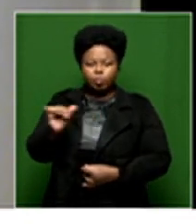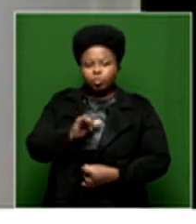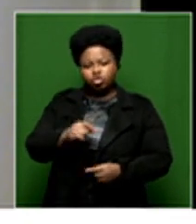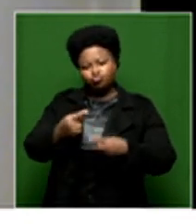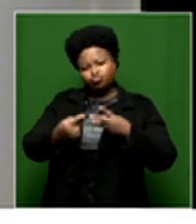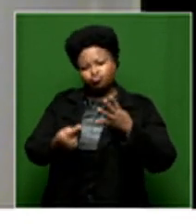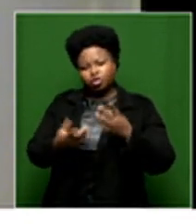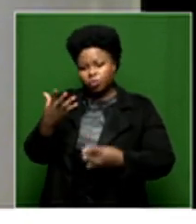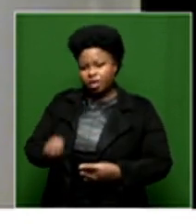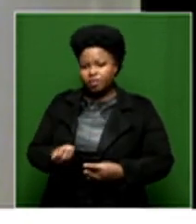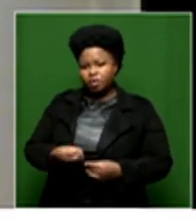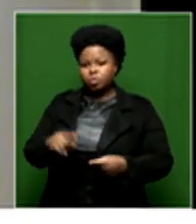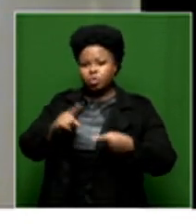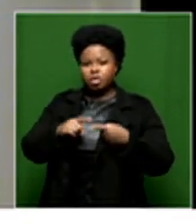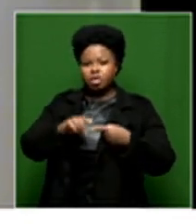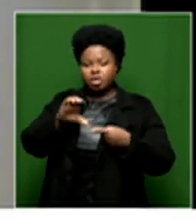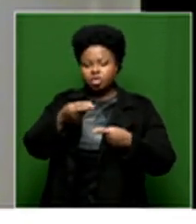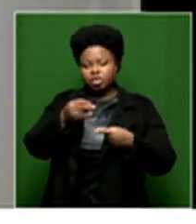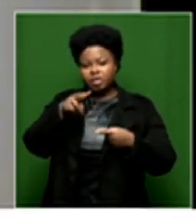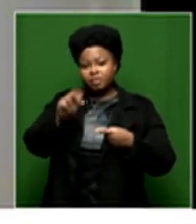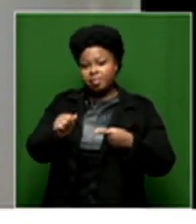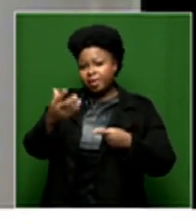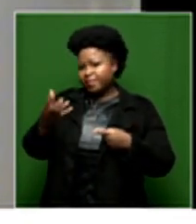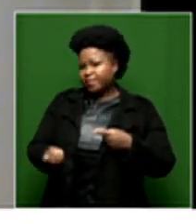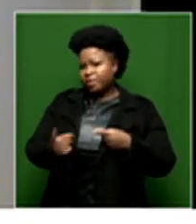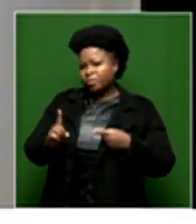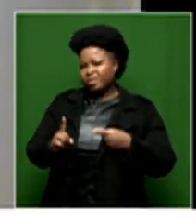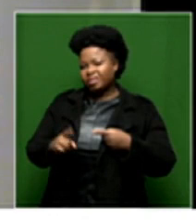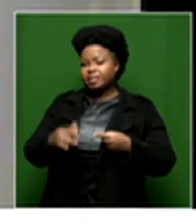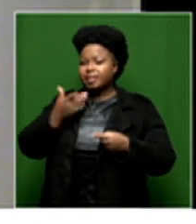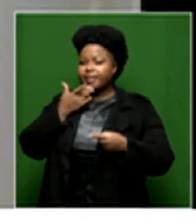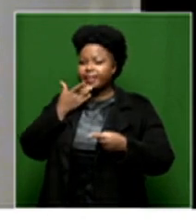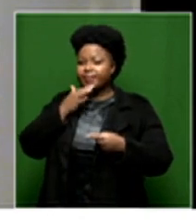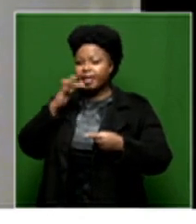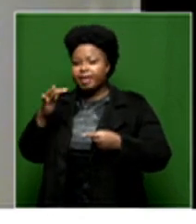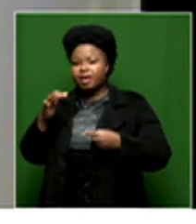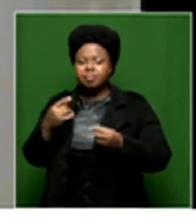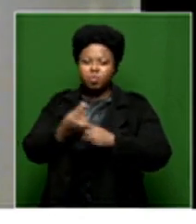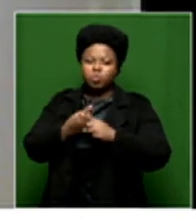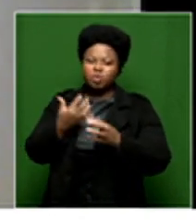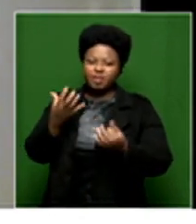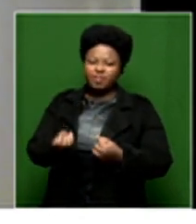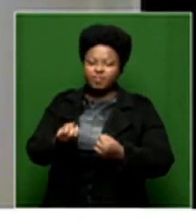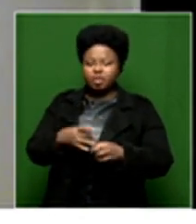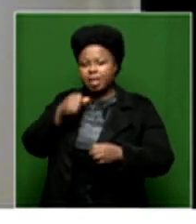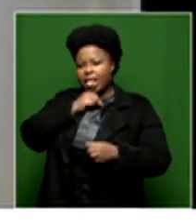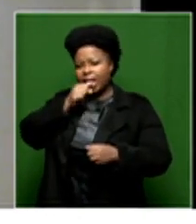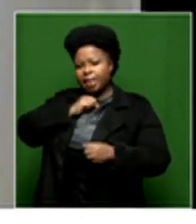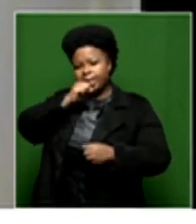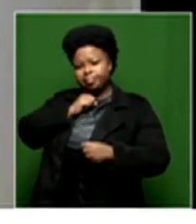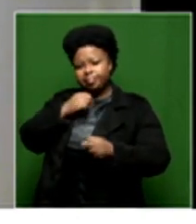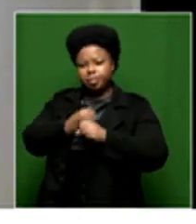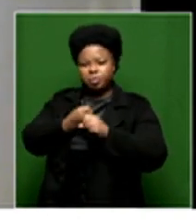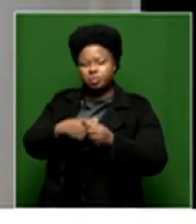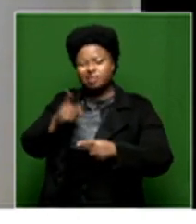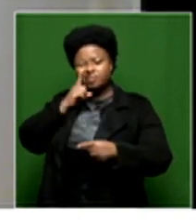that you get. So for instance, sativa has got a certain flavor that complements the ice cream. So it's about playing